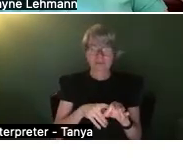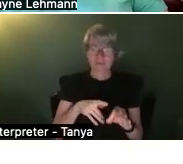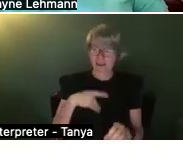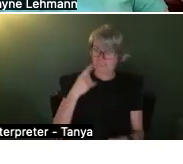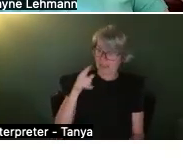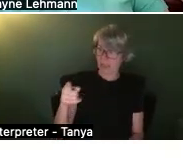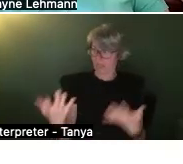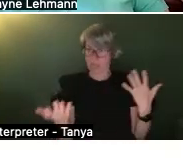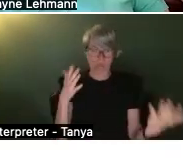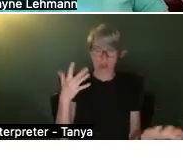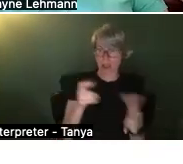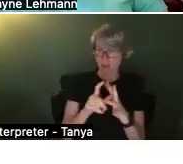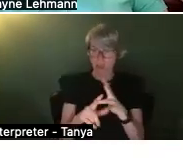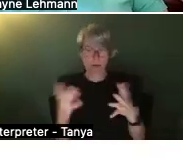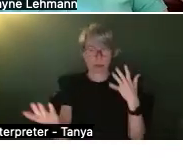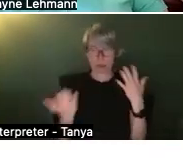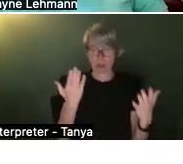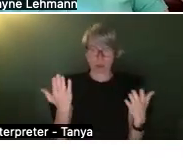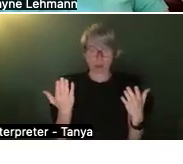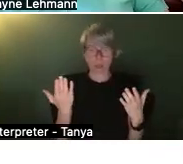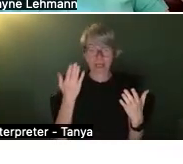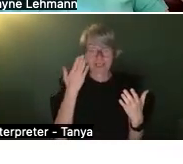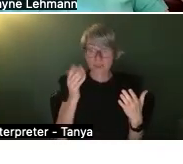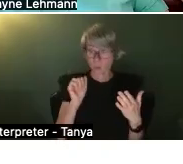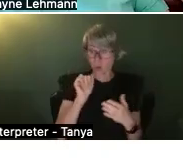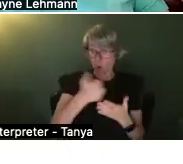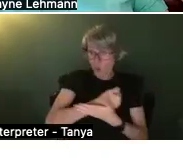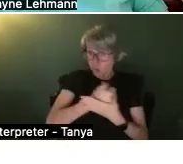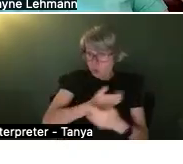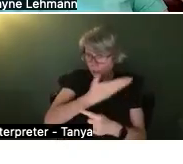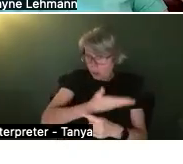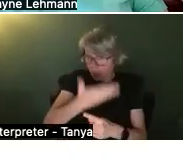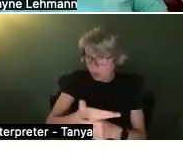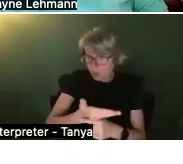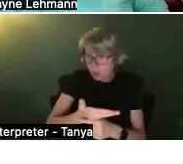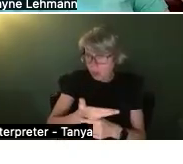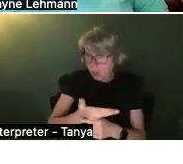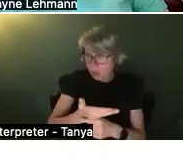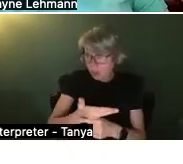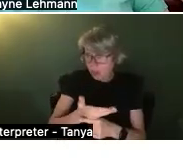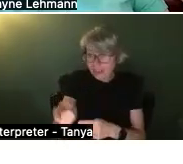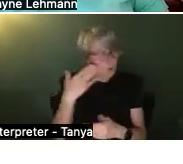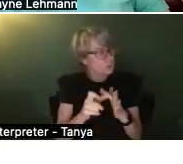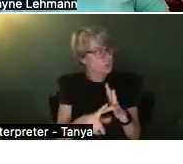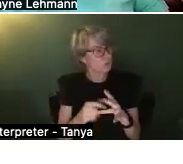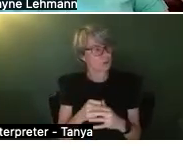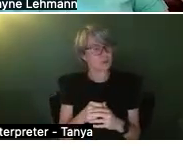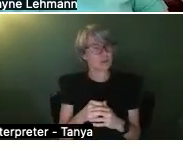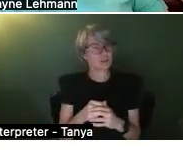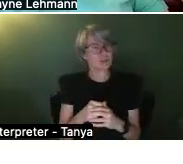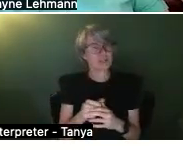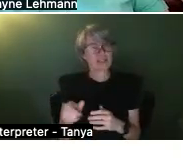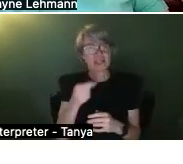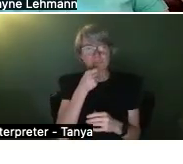do if he didn't know what Sarah was like without having had the seizures. And it almost put him into